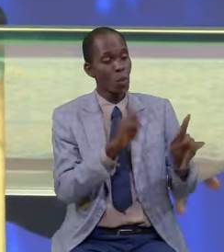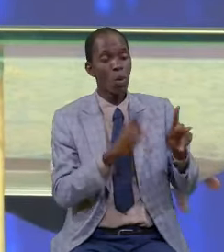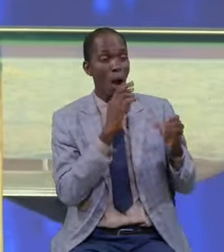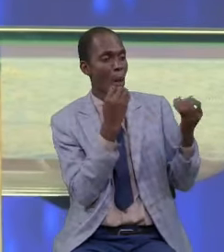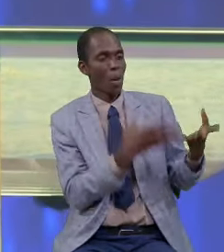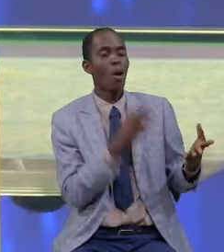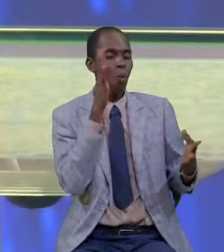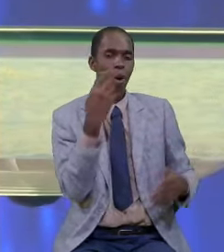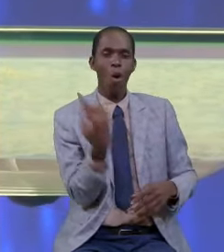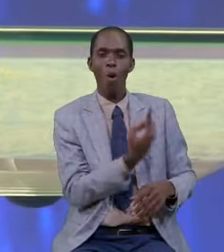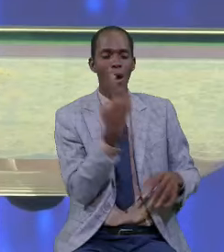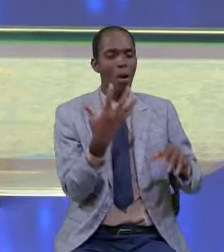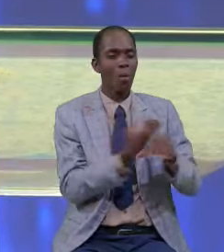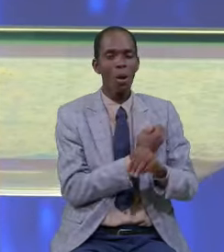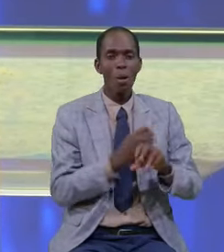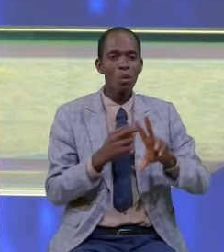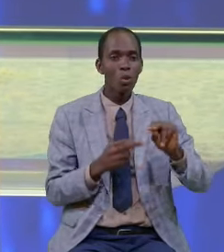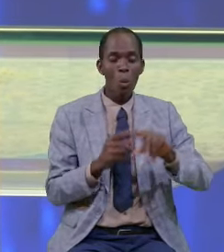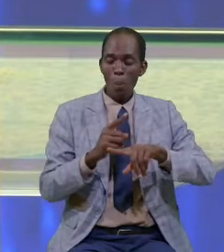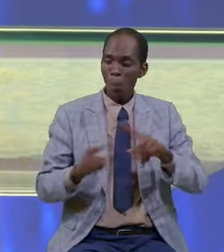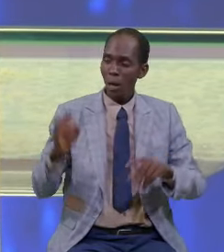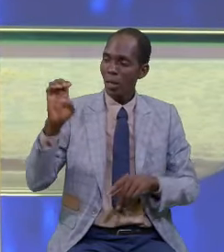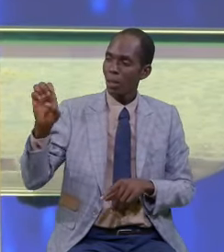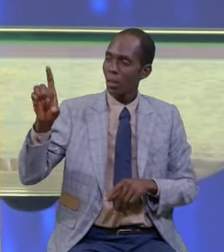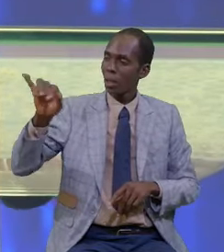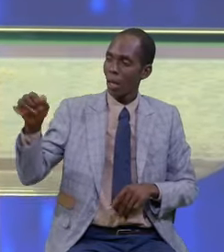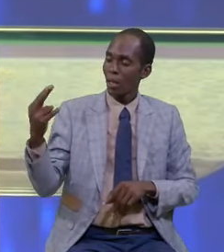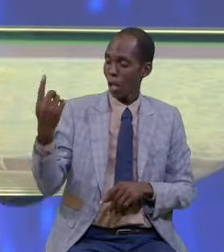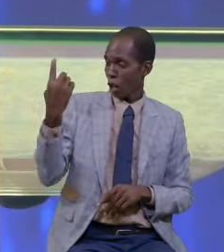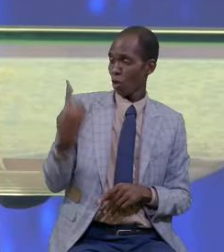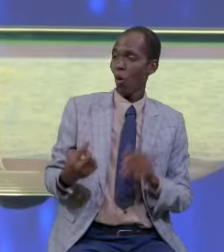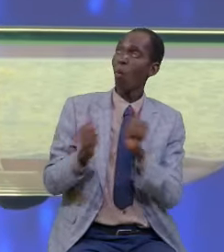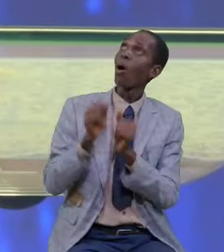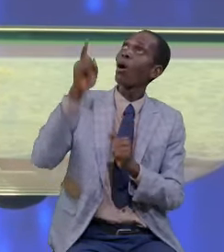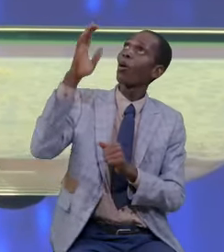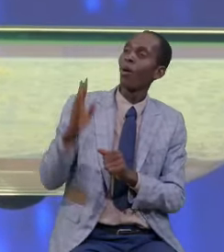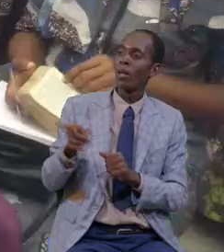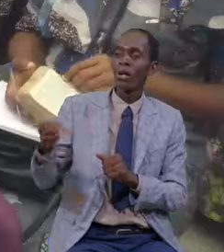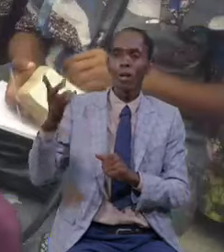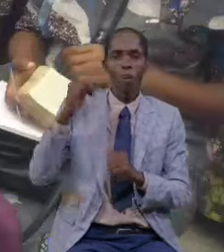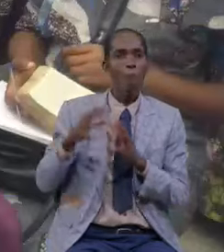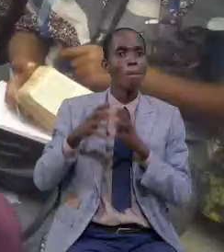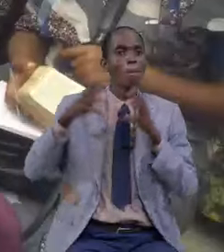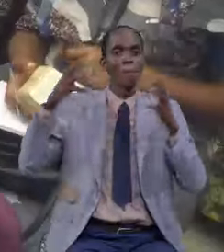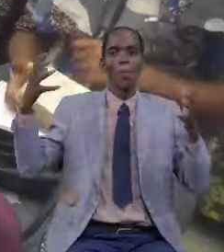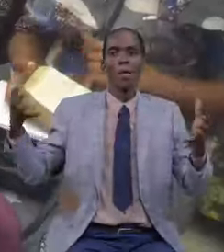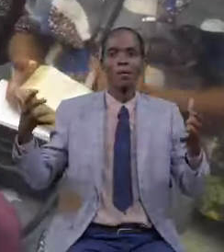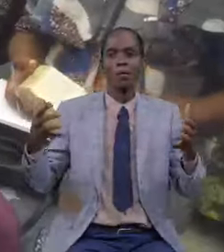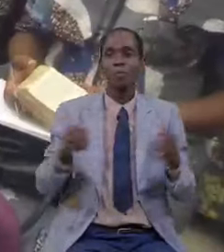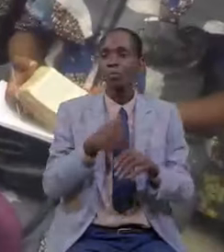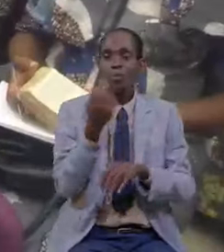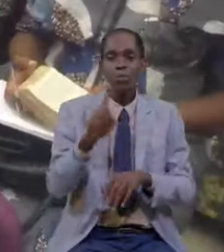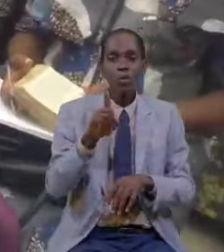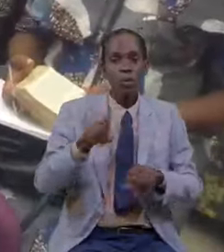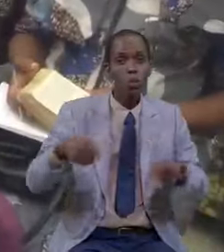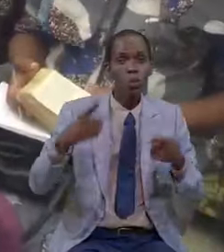Elijah alone with God, he was in the majority. Anywhere you go, you're on the Lord's side, you're